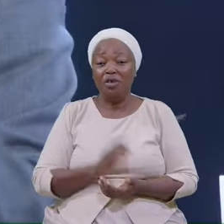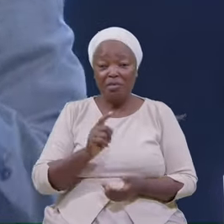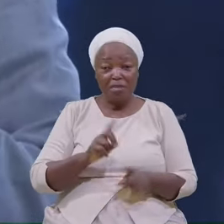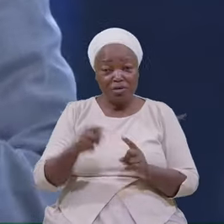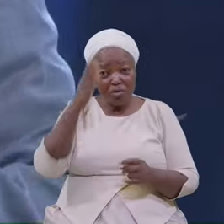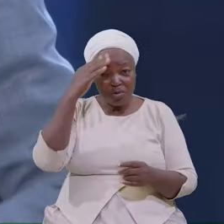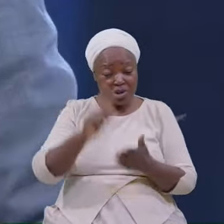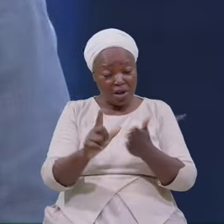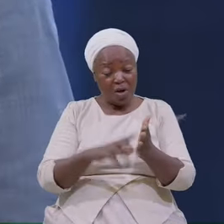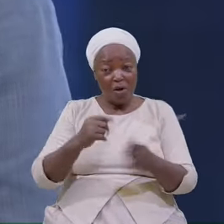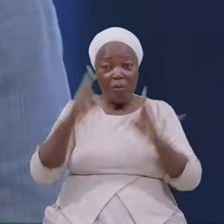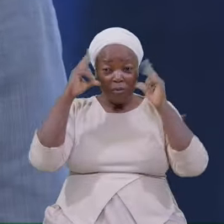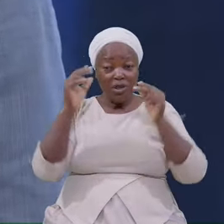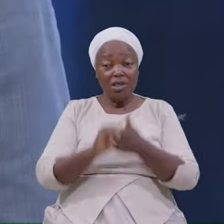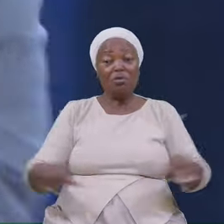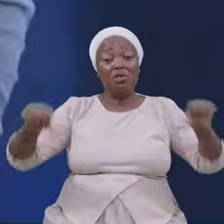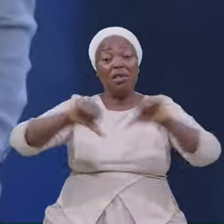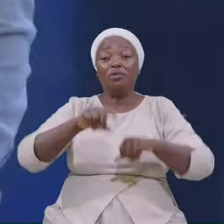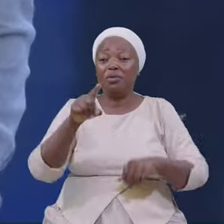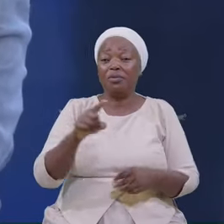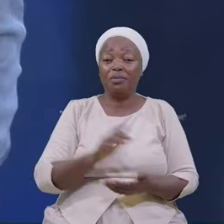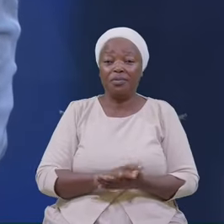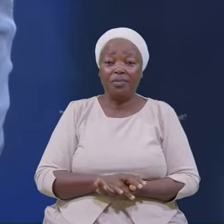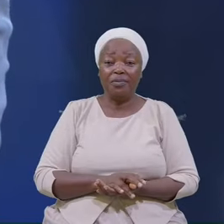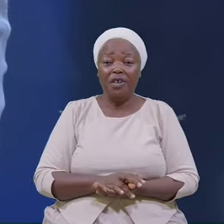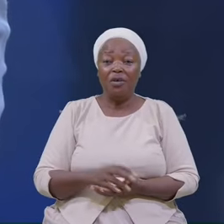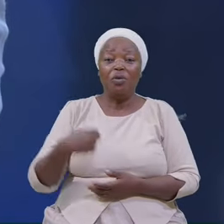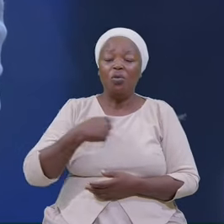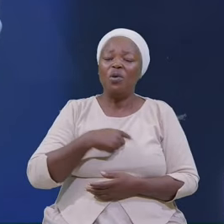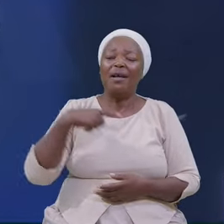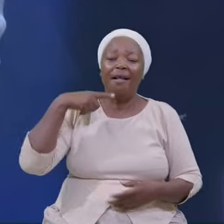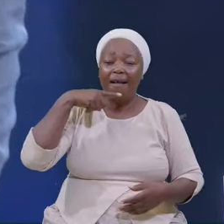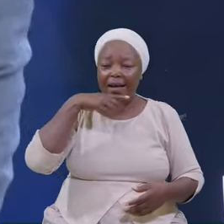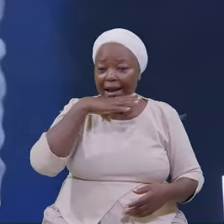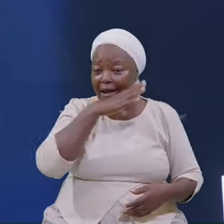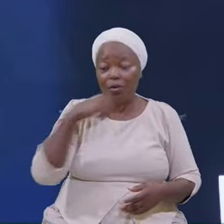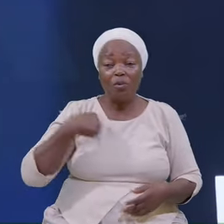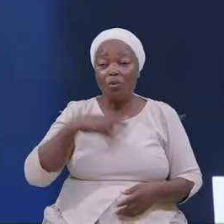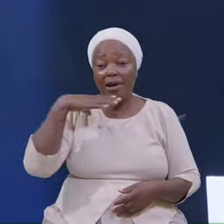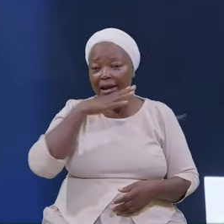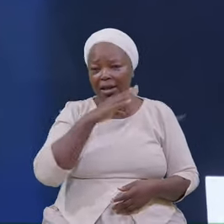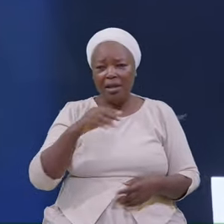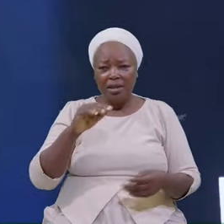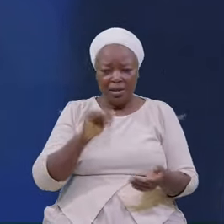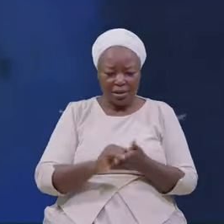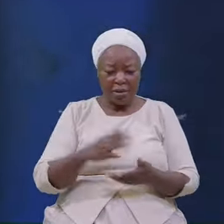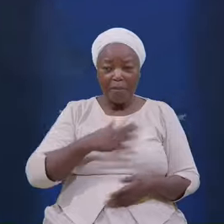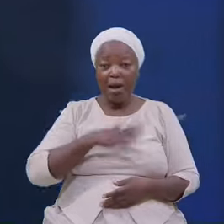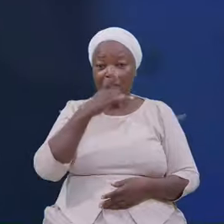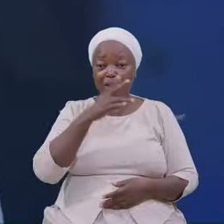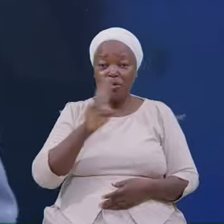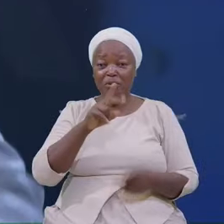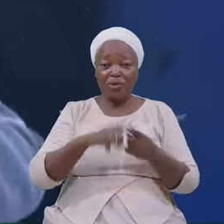it condemns you. Mais la loi de Moïse vous condamne. We lie. Et puis on ment. My mommy used to say, anyone